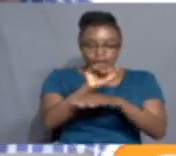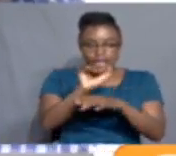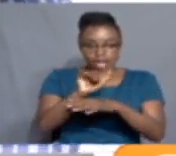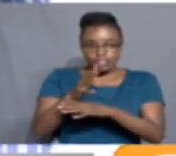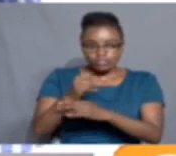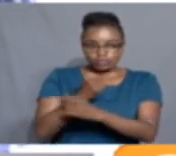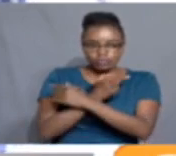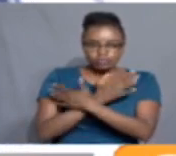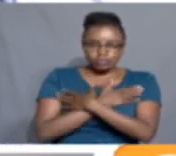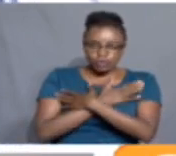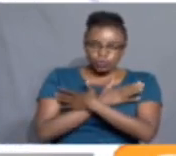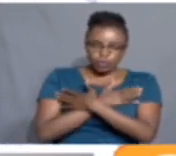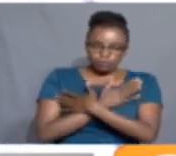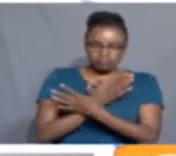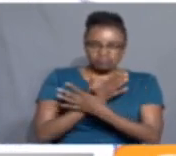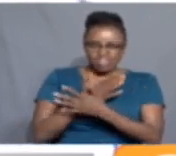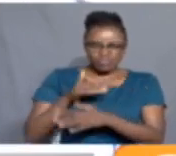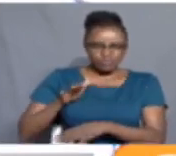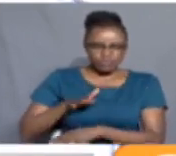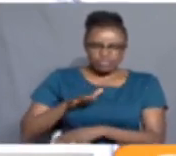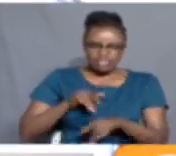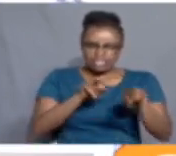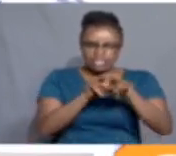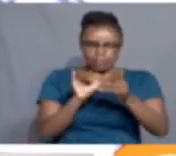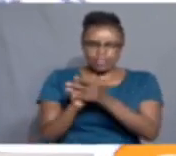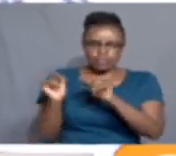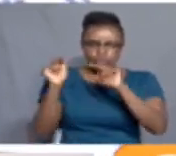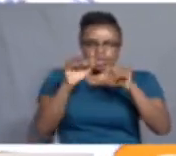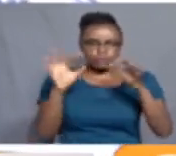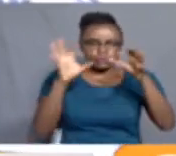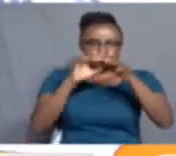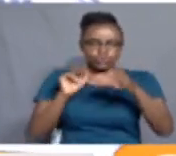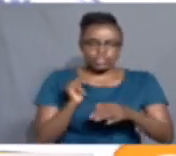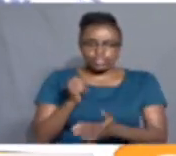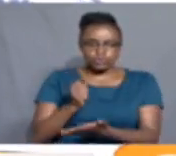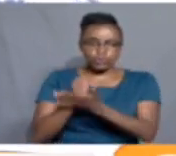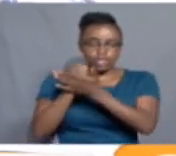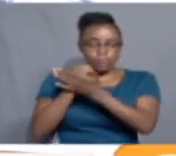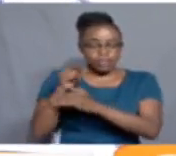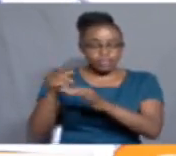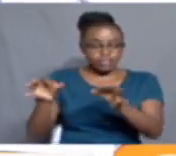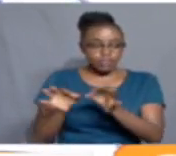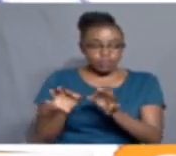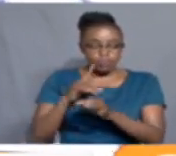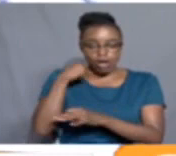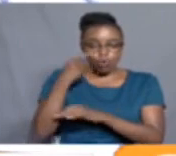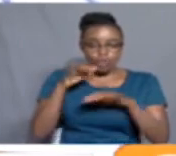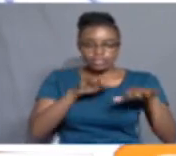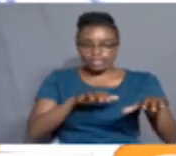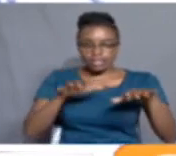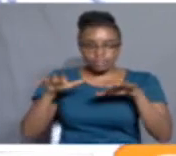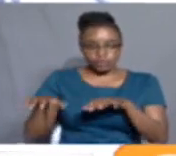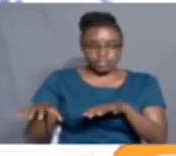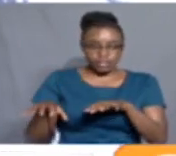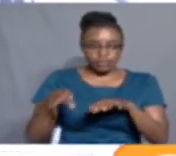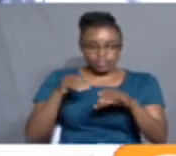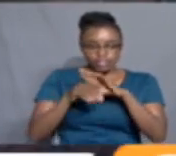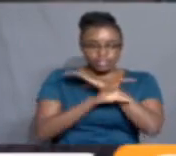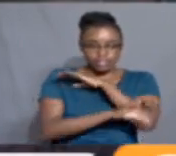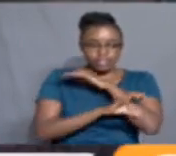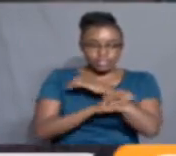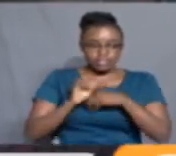fellow ladies, fellow women, our fellow leaders to join us hand to help these families who are starving in our